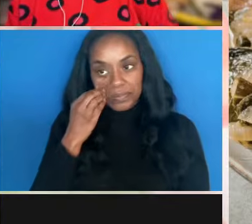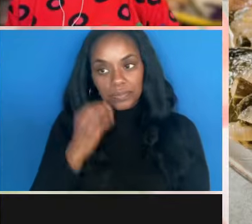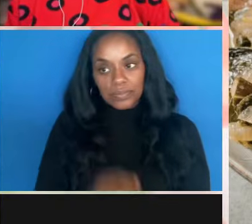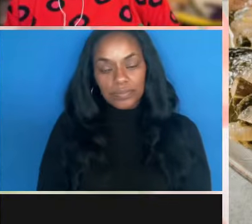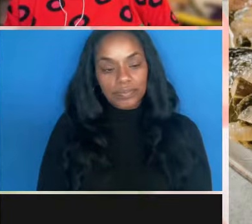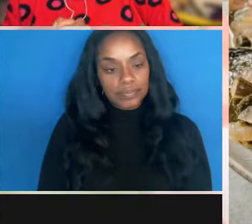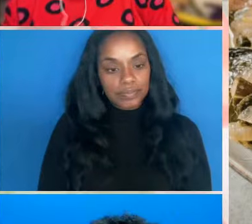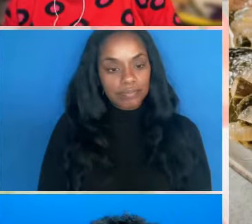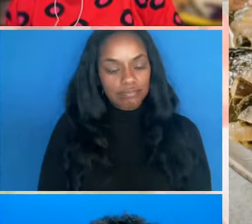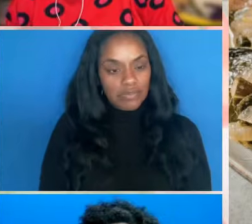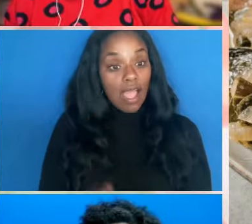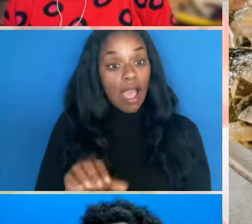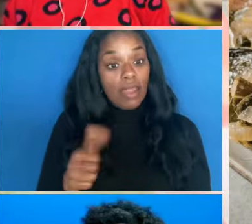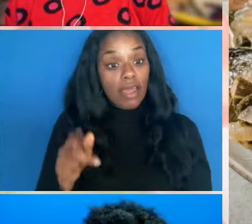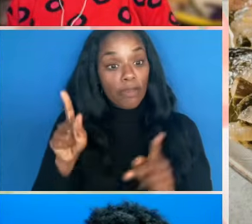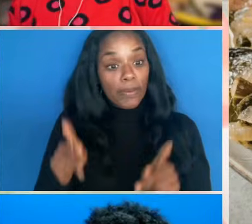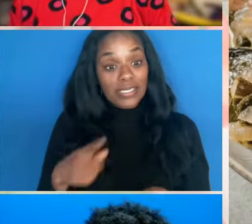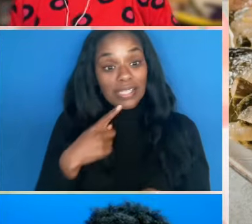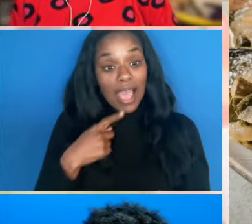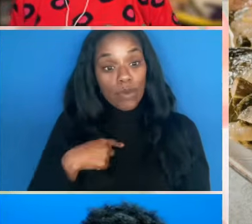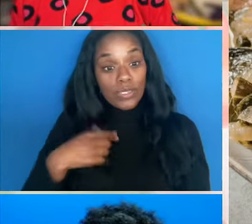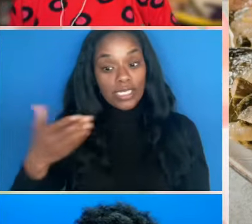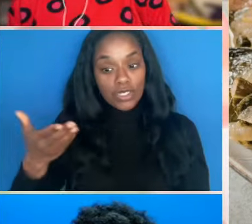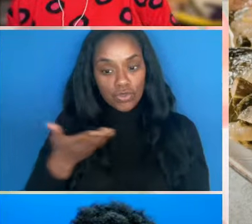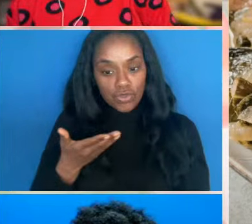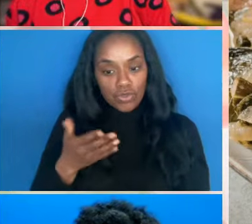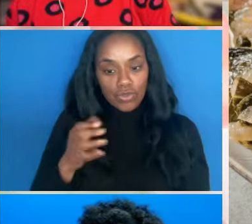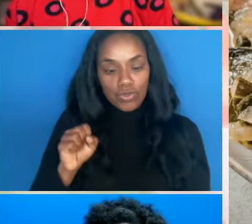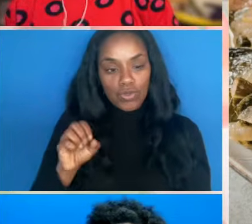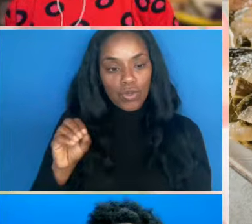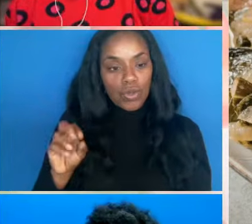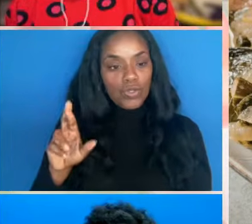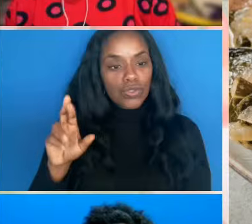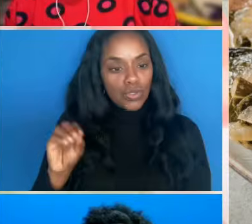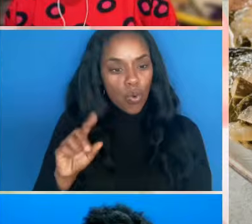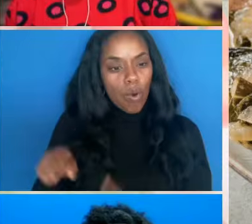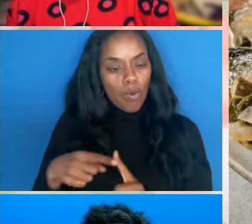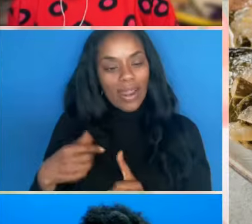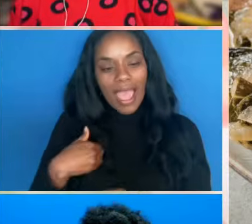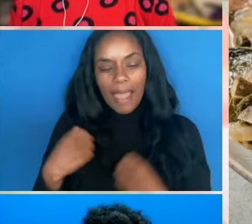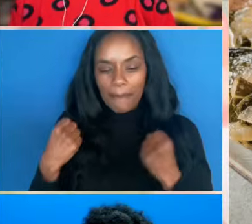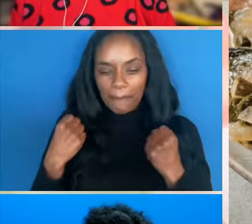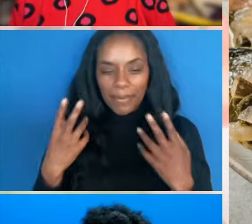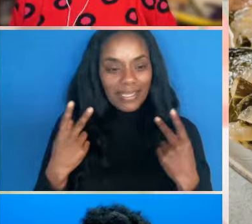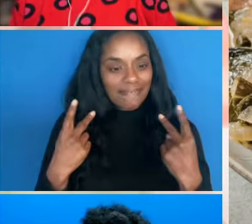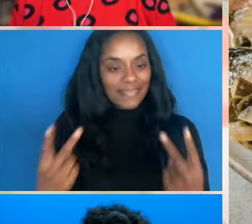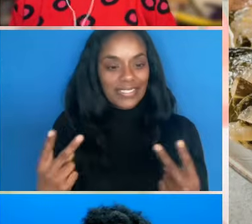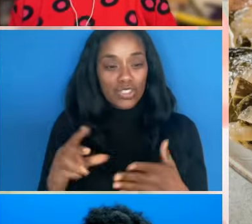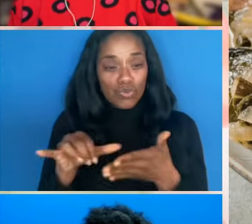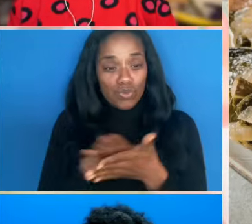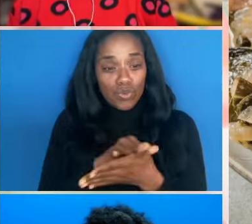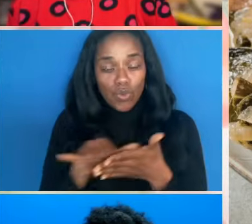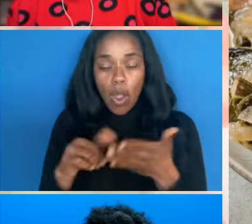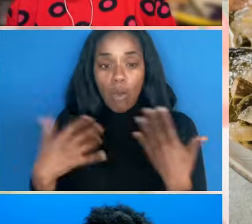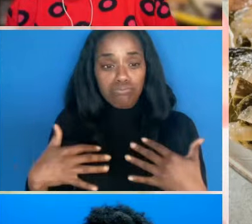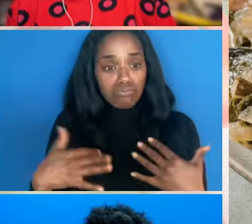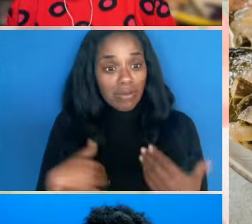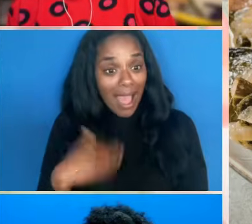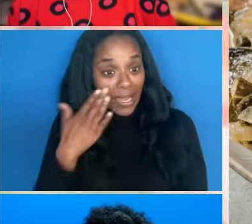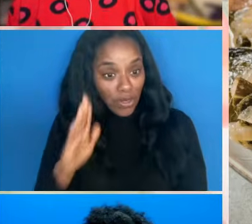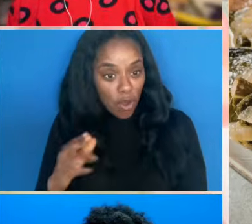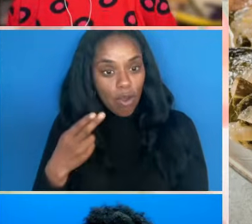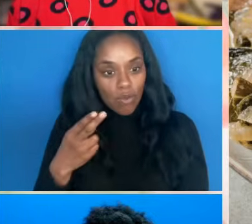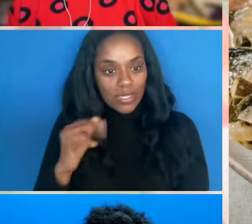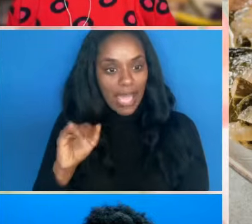And someone says, I was introduced to sorrel when I had one of my many visits to New York, had no idea it was actually